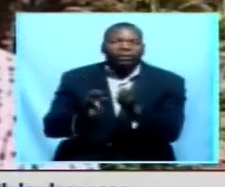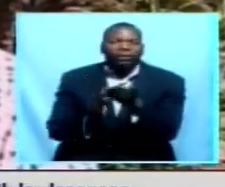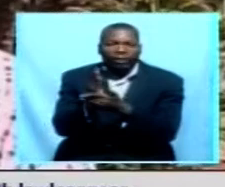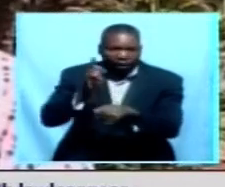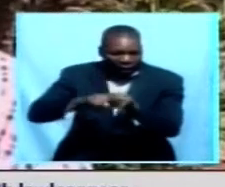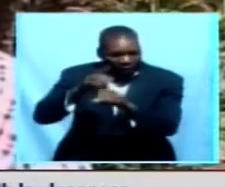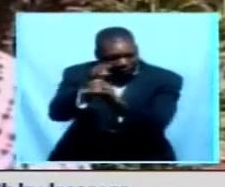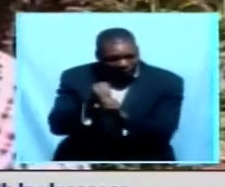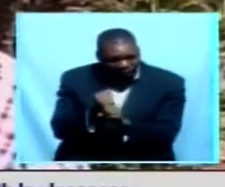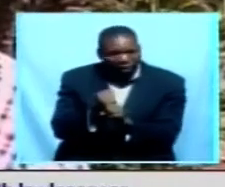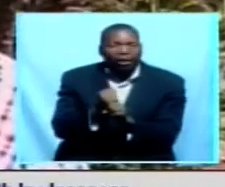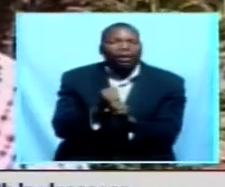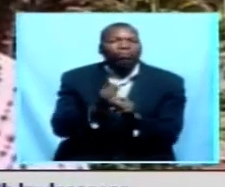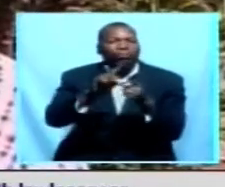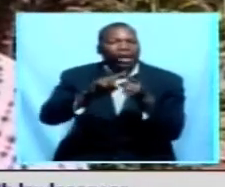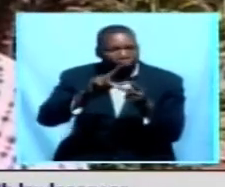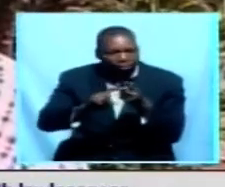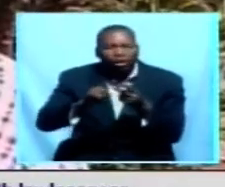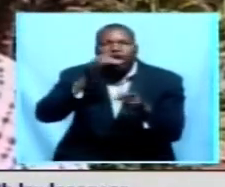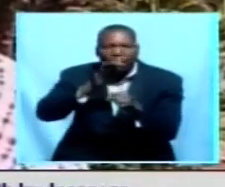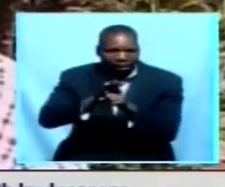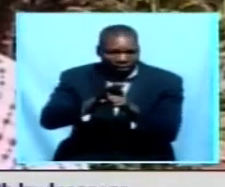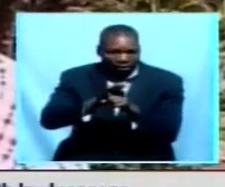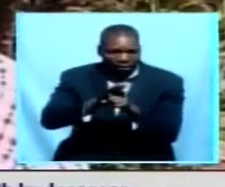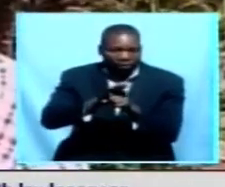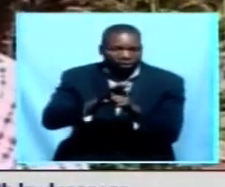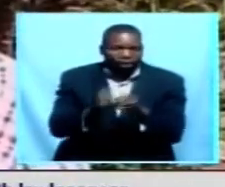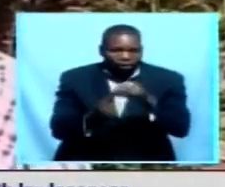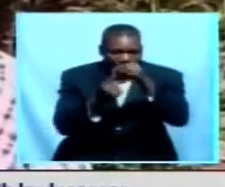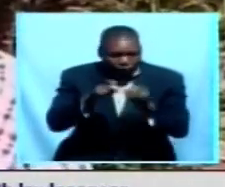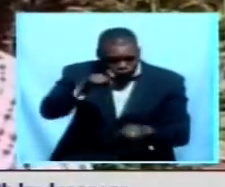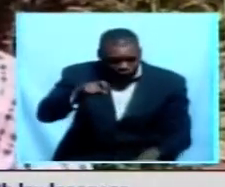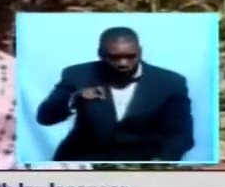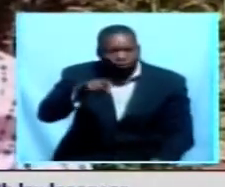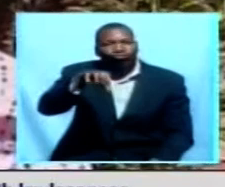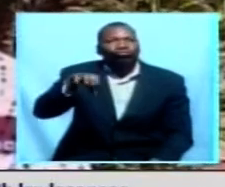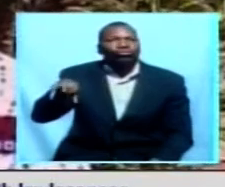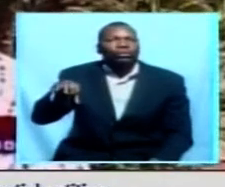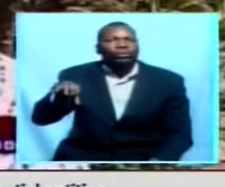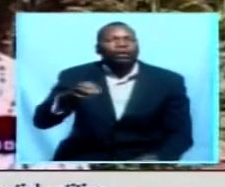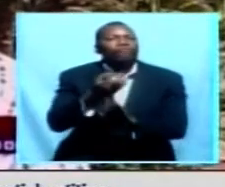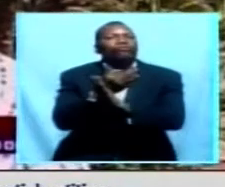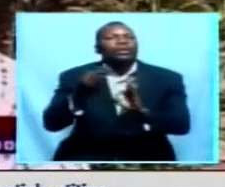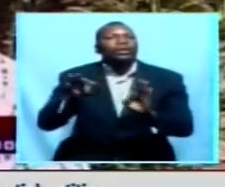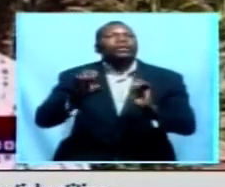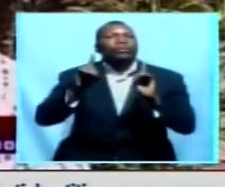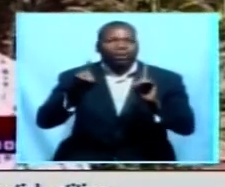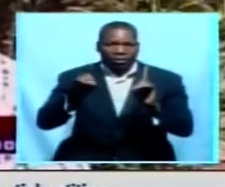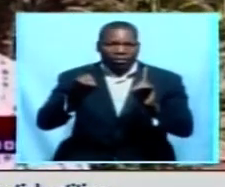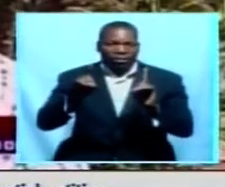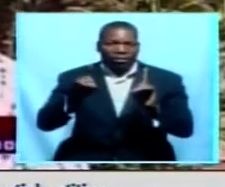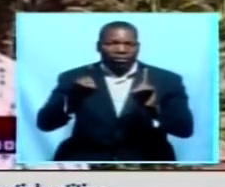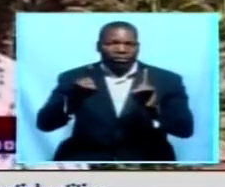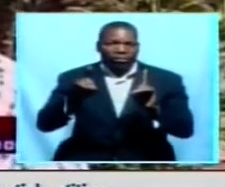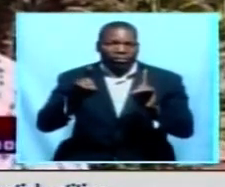that their promise to ensure that children with special needs are educated for free. That should be fulfilled,